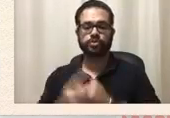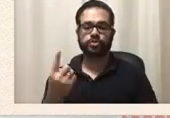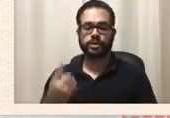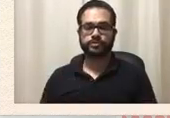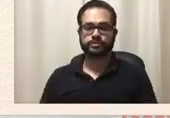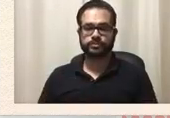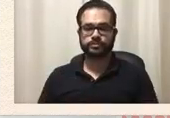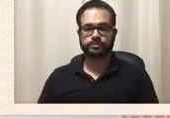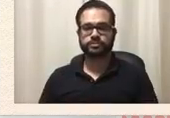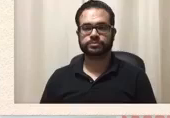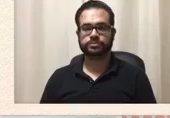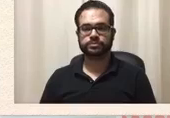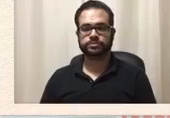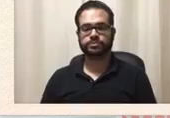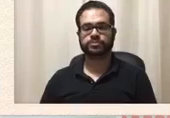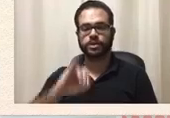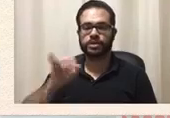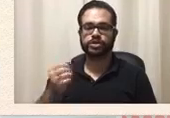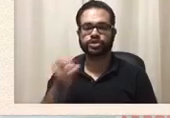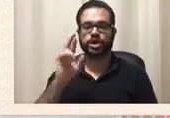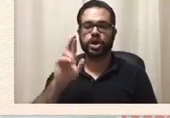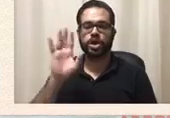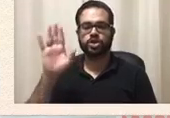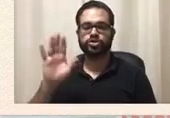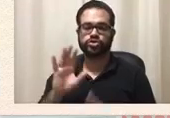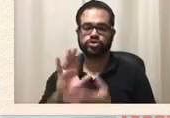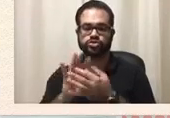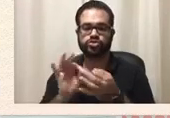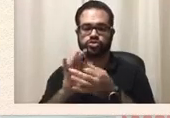JR's story begins.